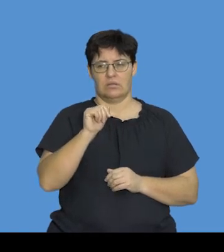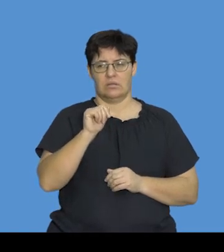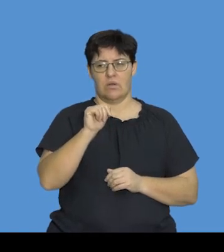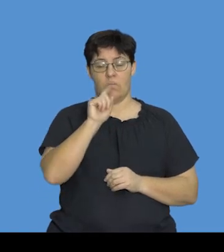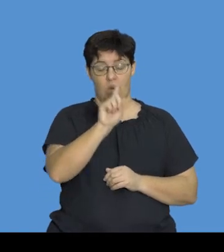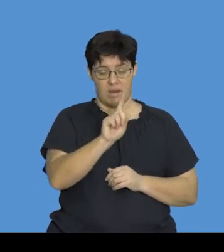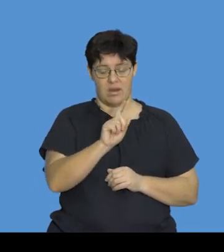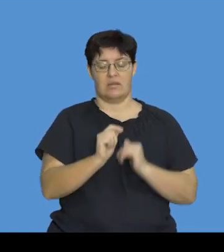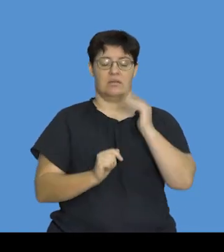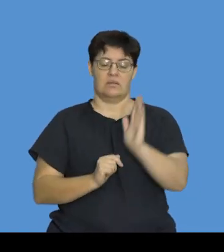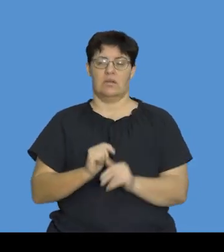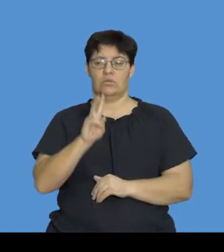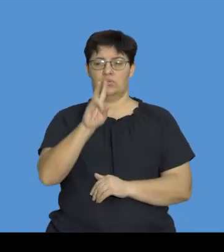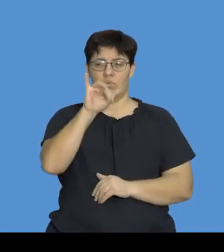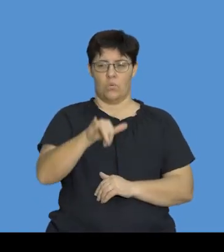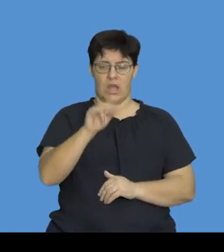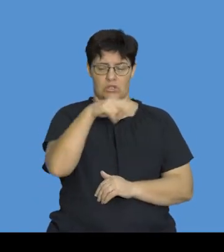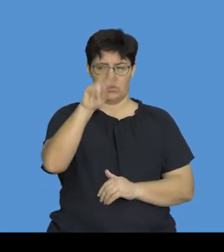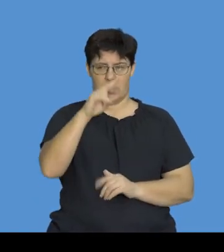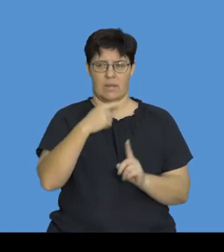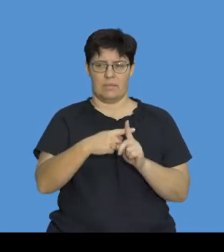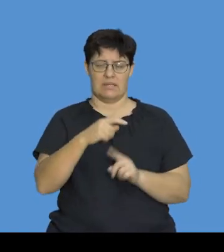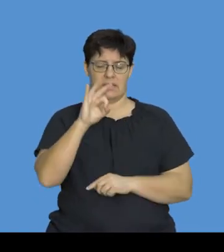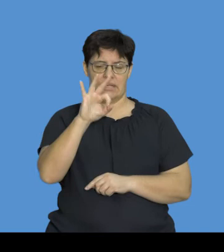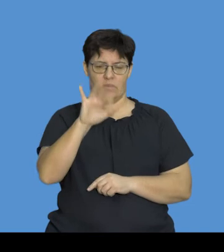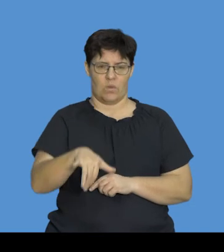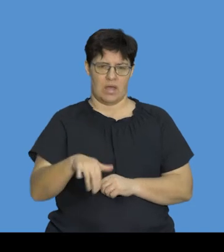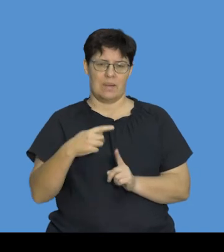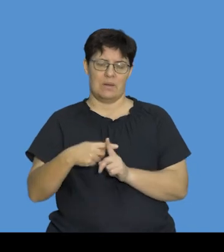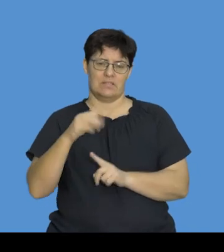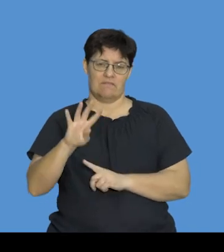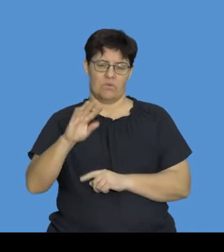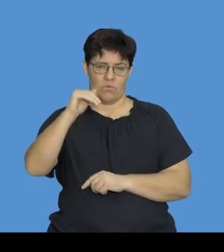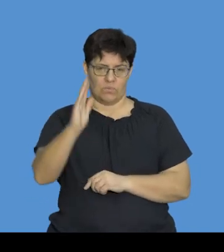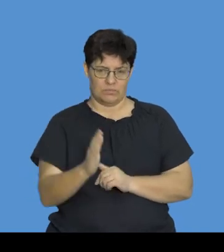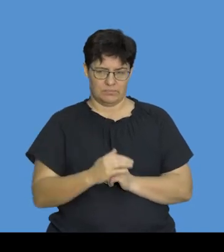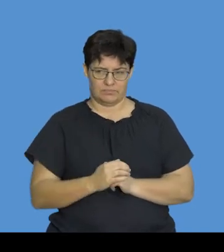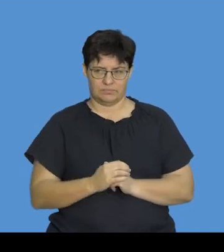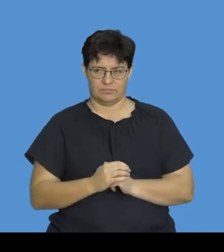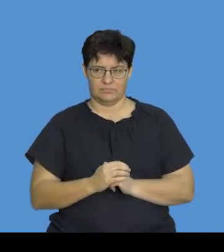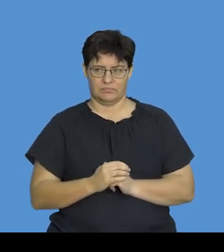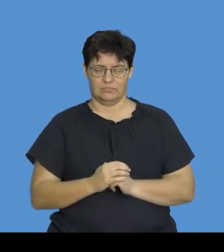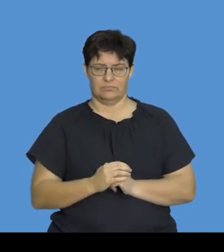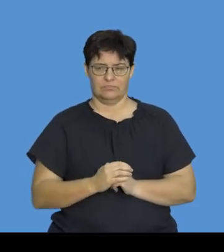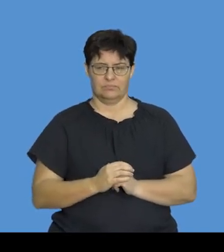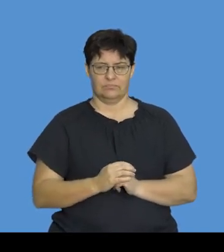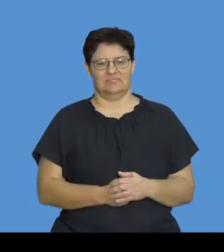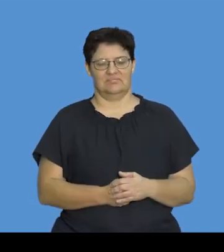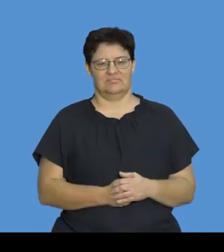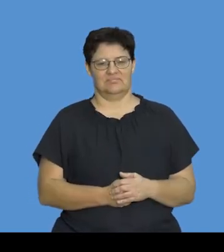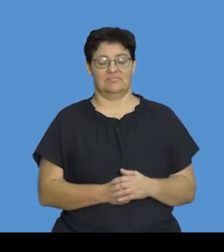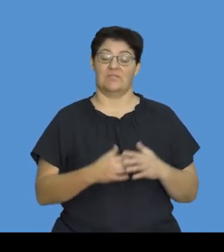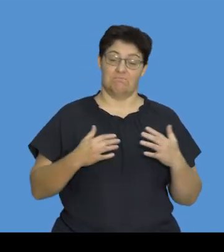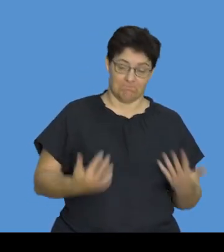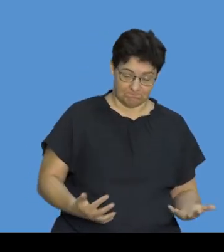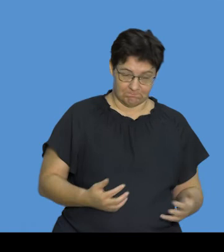into 2y squared plus 3y plus 4.